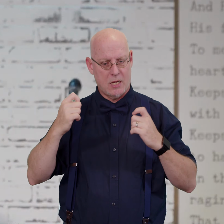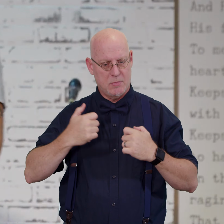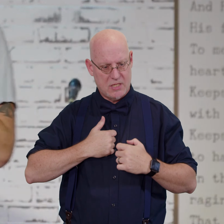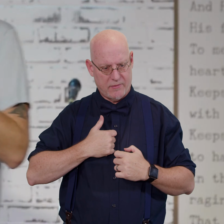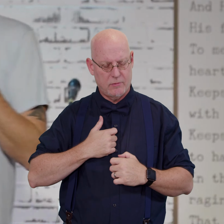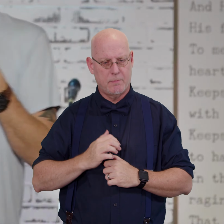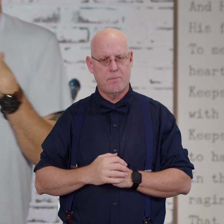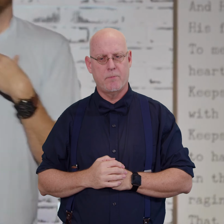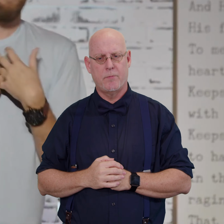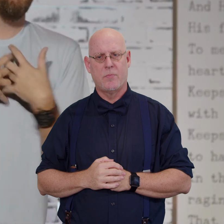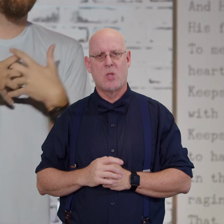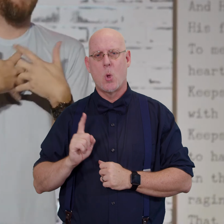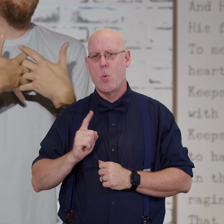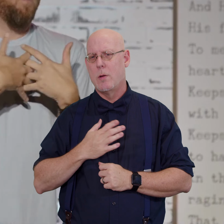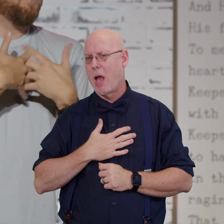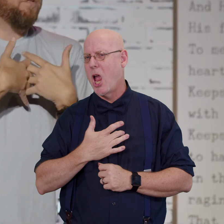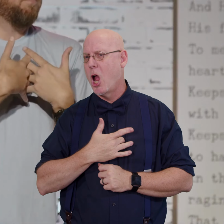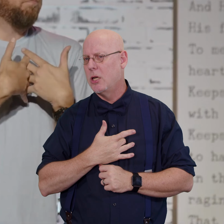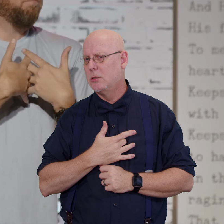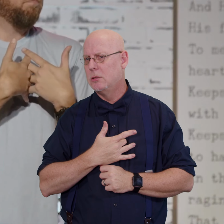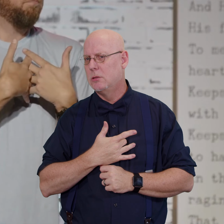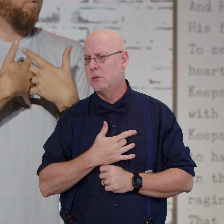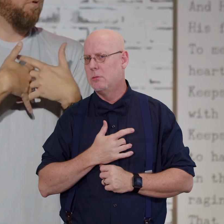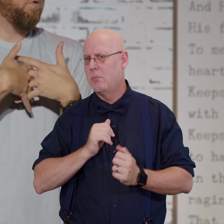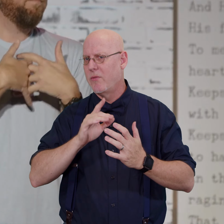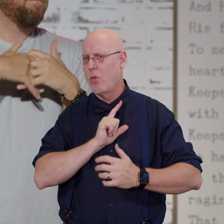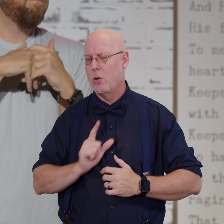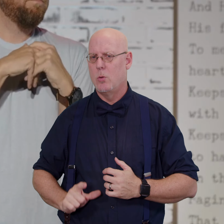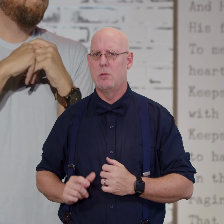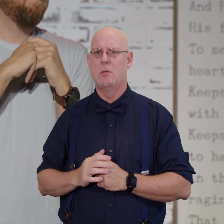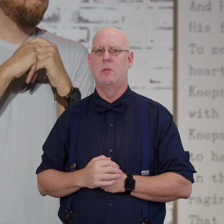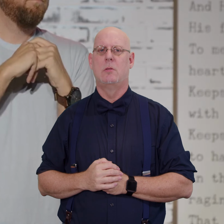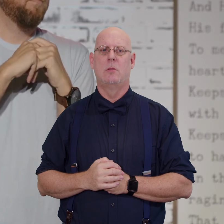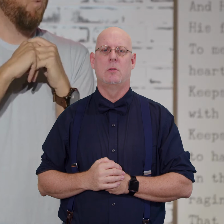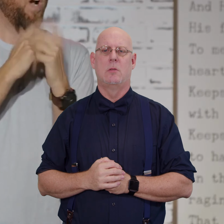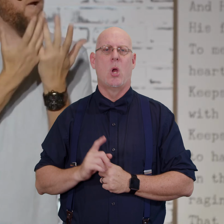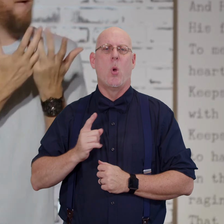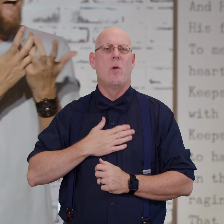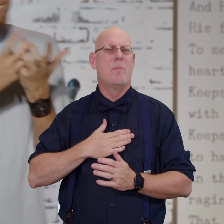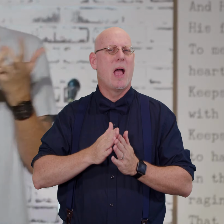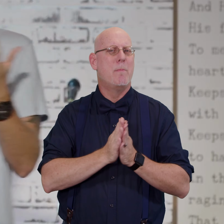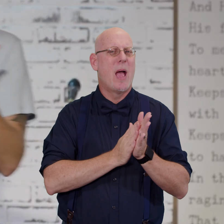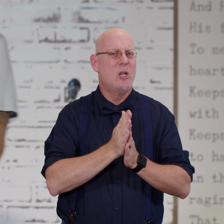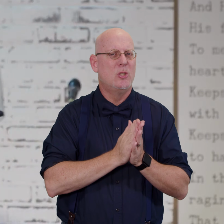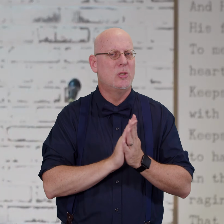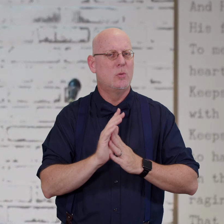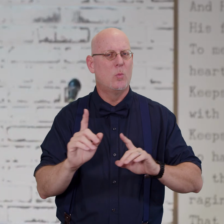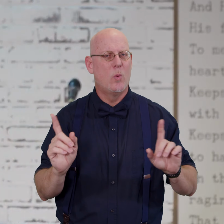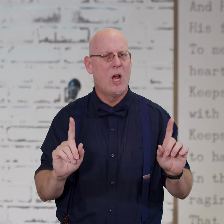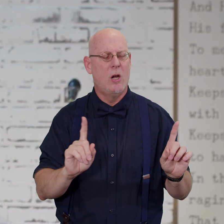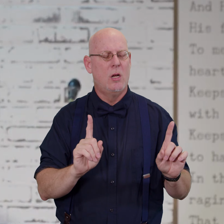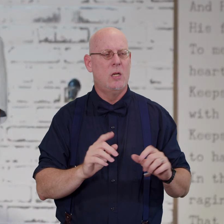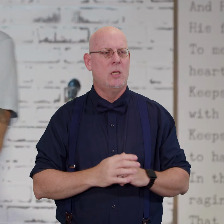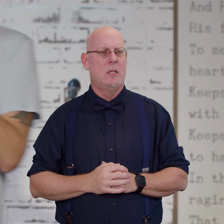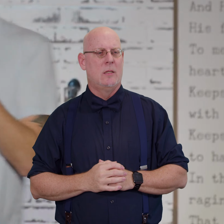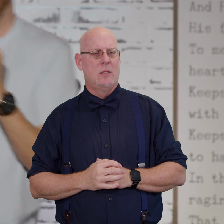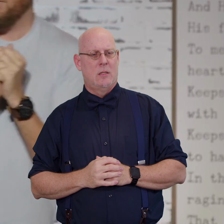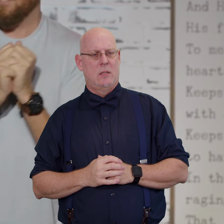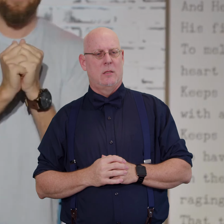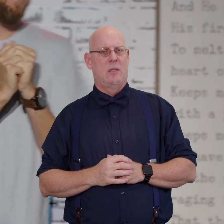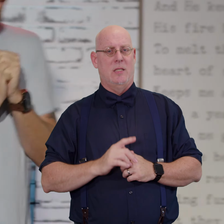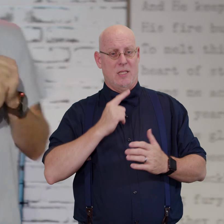me. Where is my heart before the Lord? Where are my passions? I